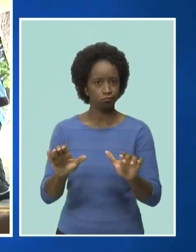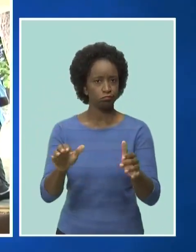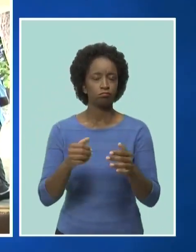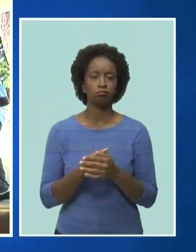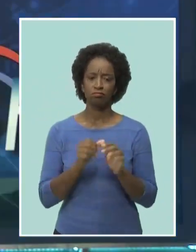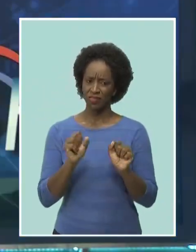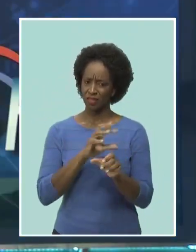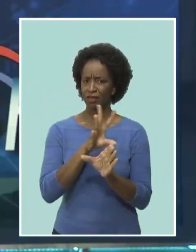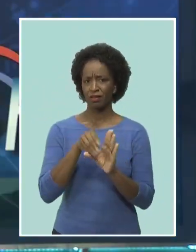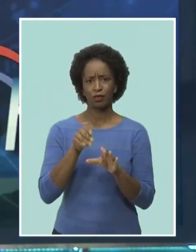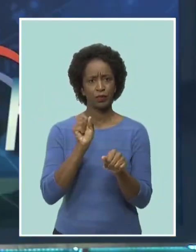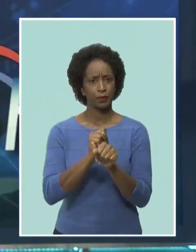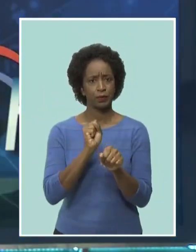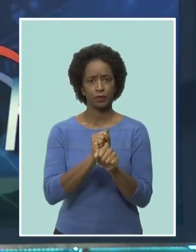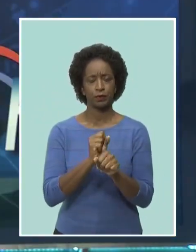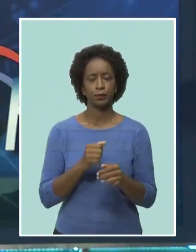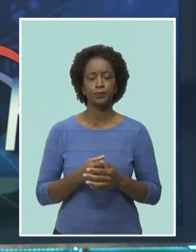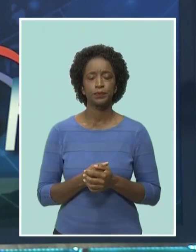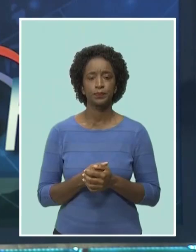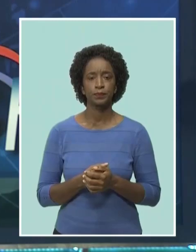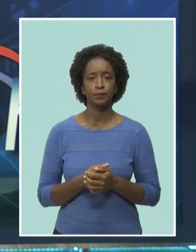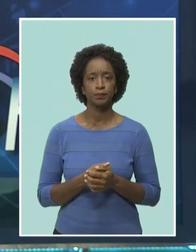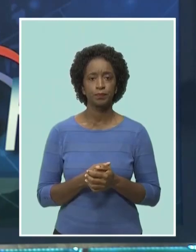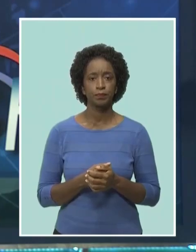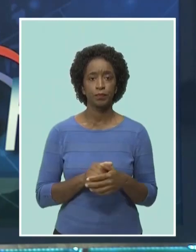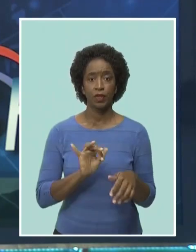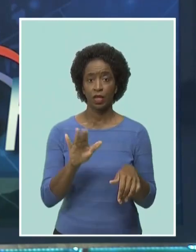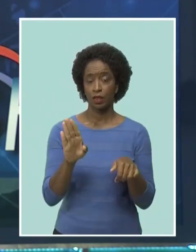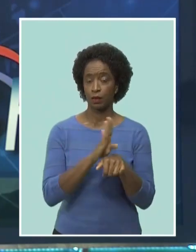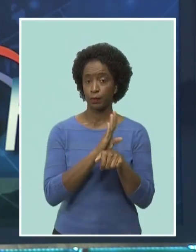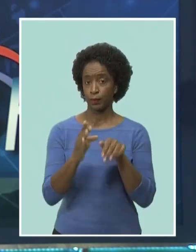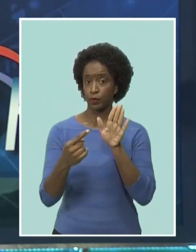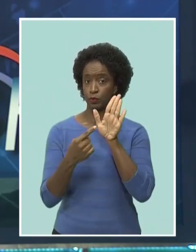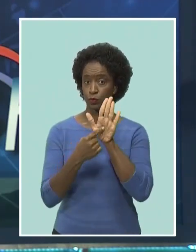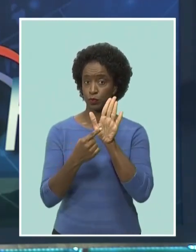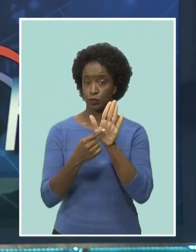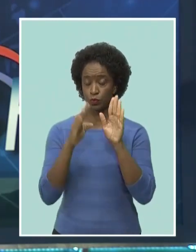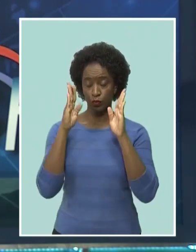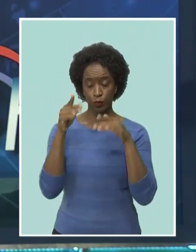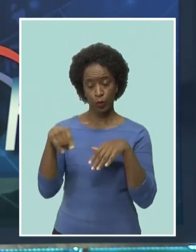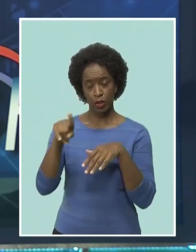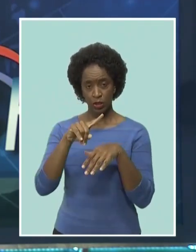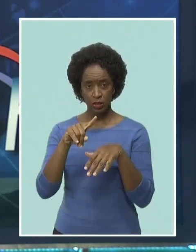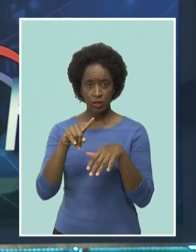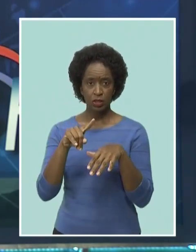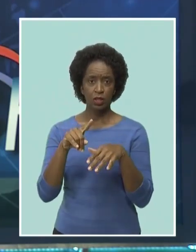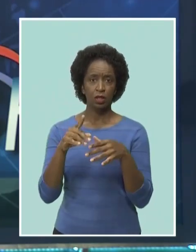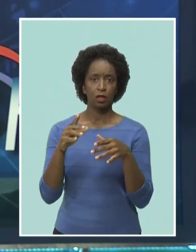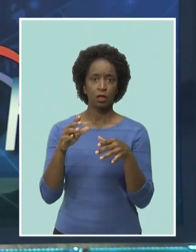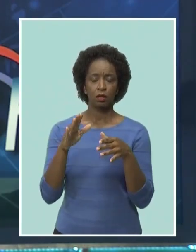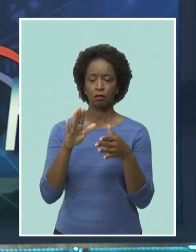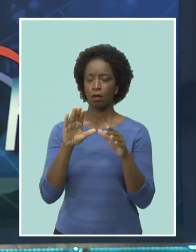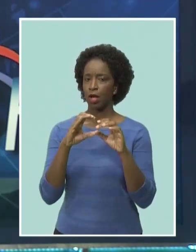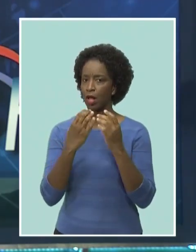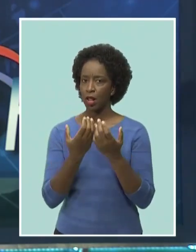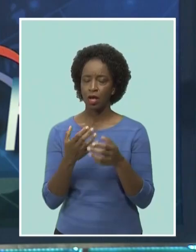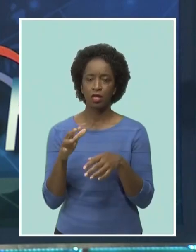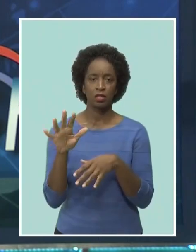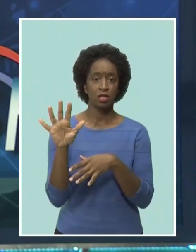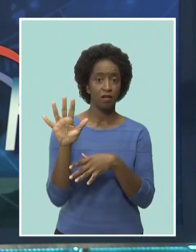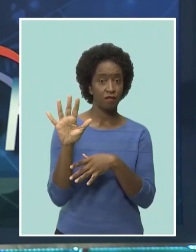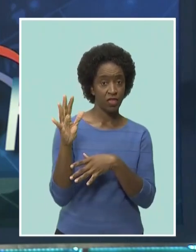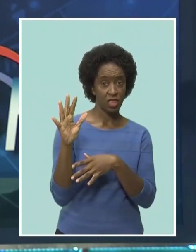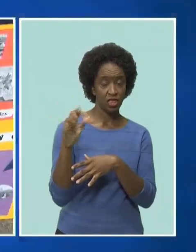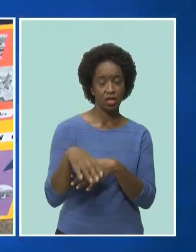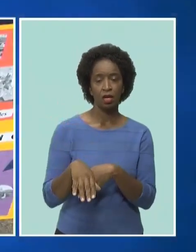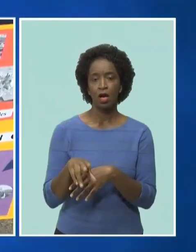workforce. The showcase focuses on the school leavers, those in 5th and upper 5th forms, with many of them set to